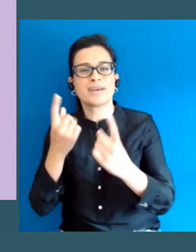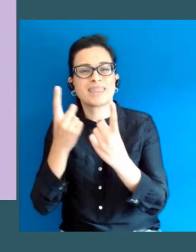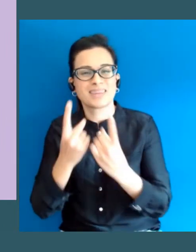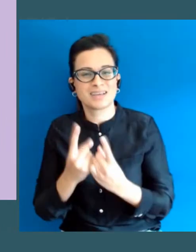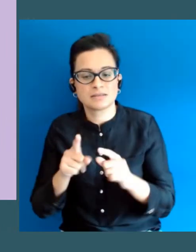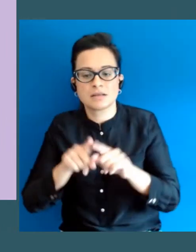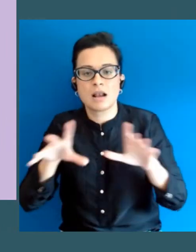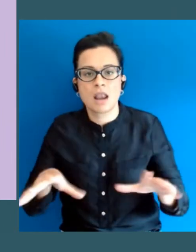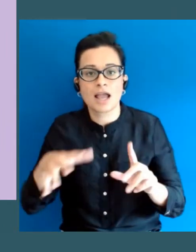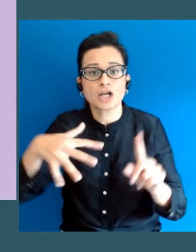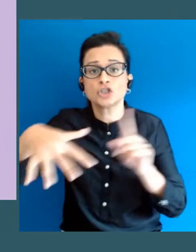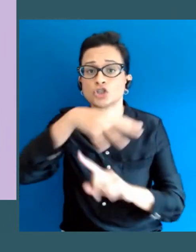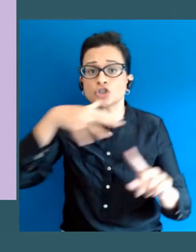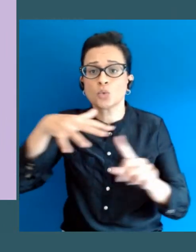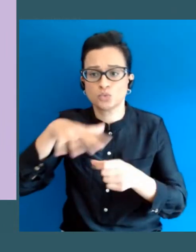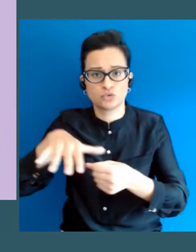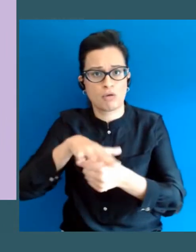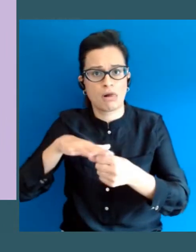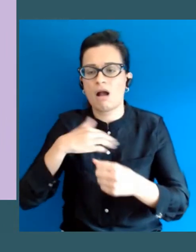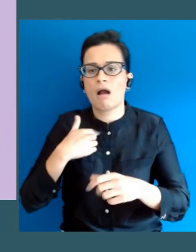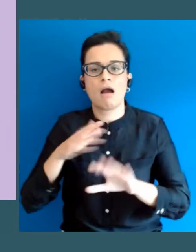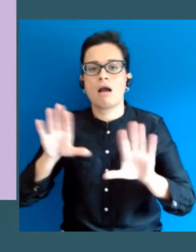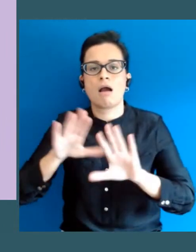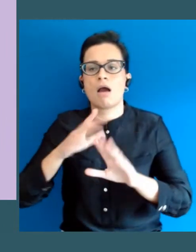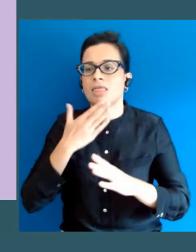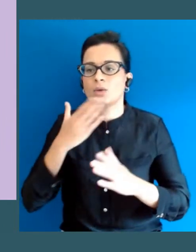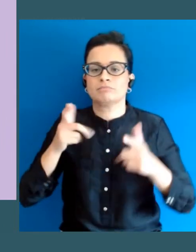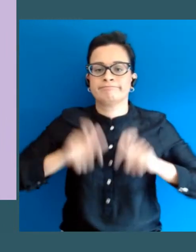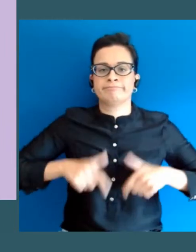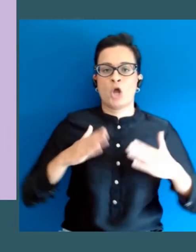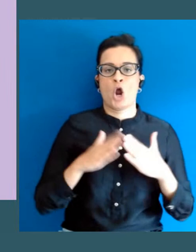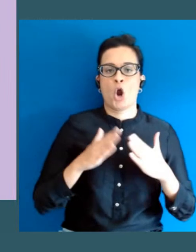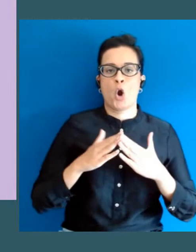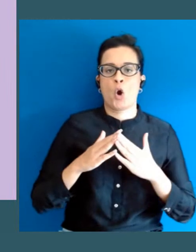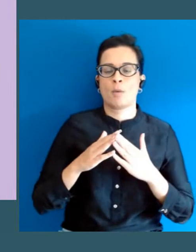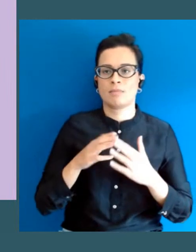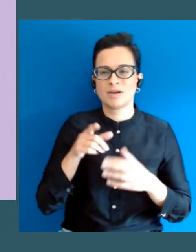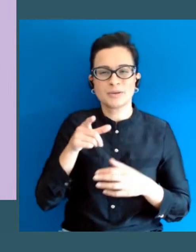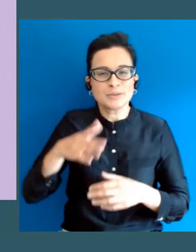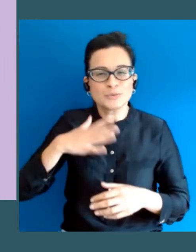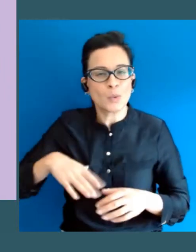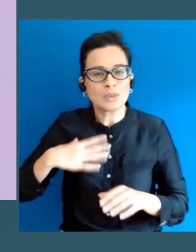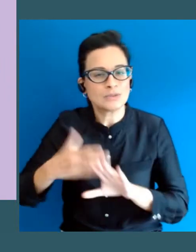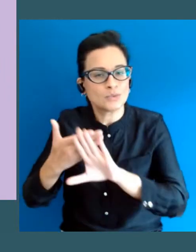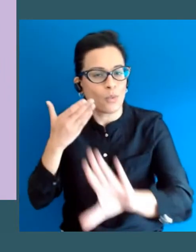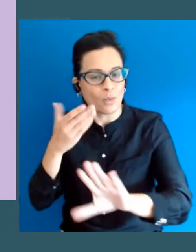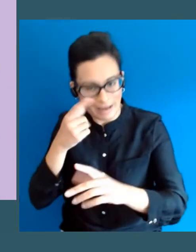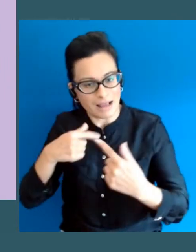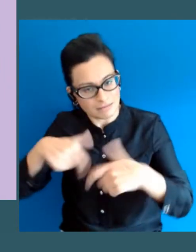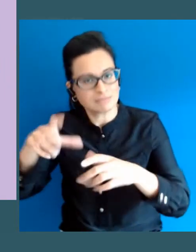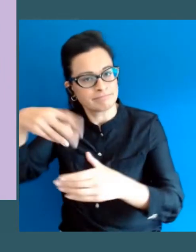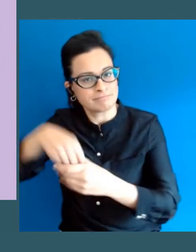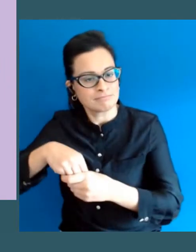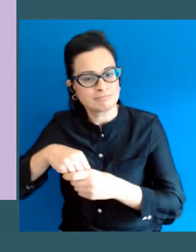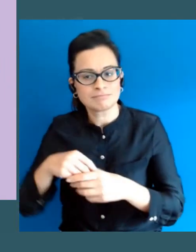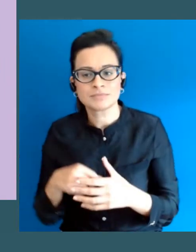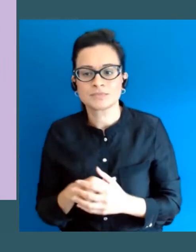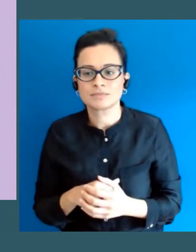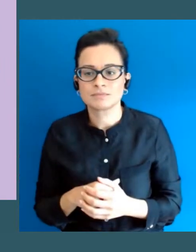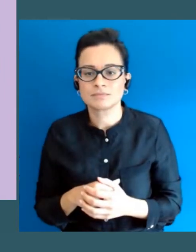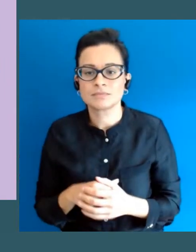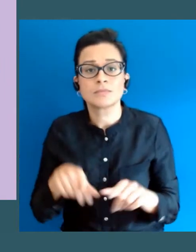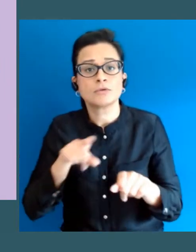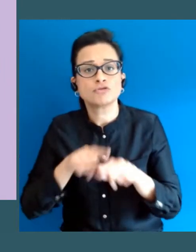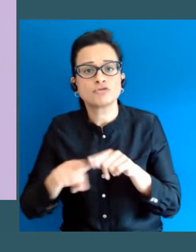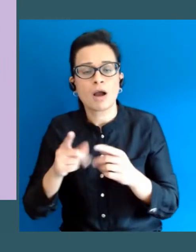social situations, which might be unnecessary to avoid. We might also trial some balanced thinking. So this is